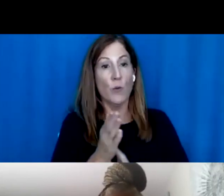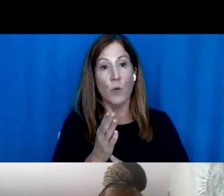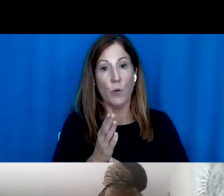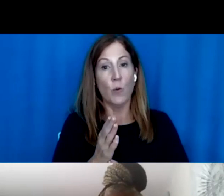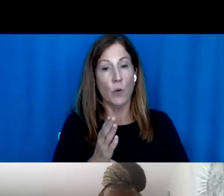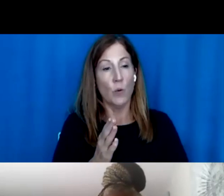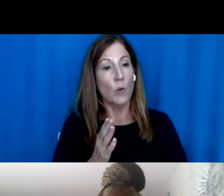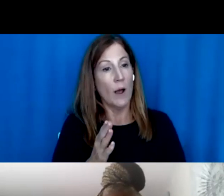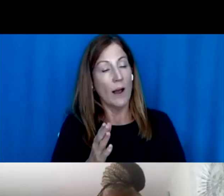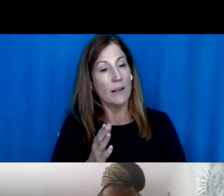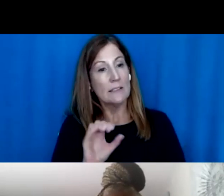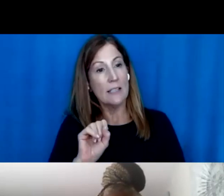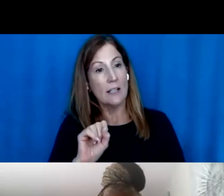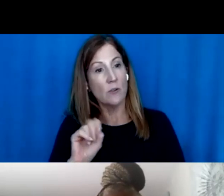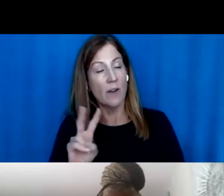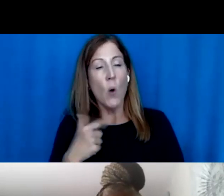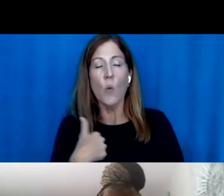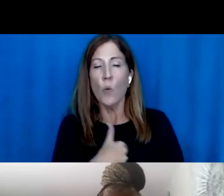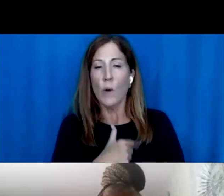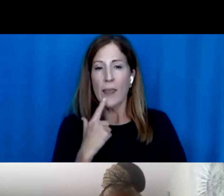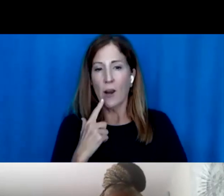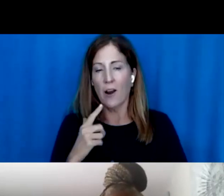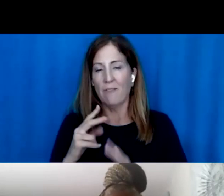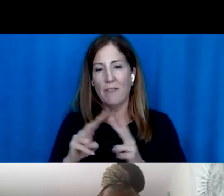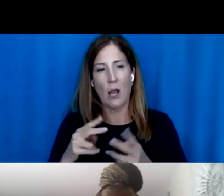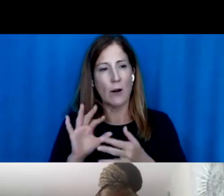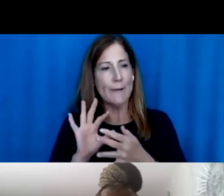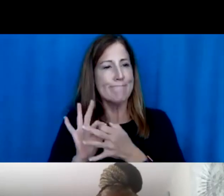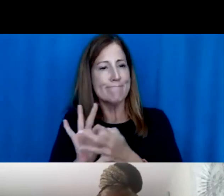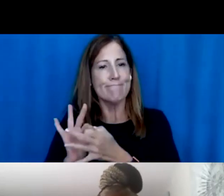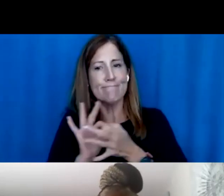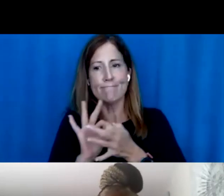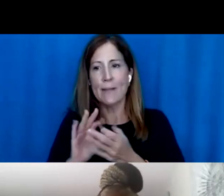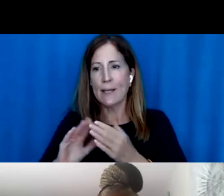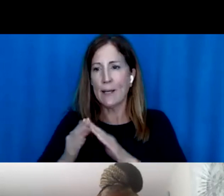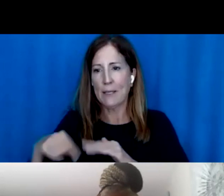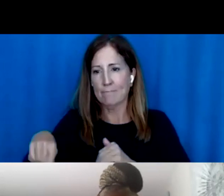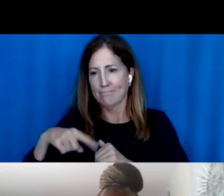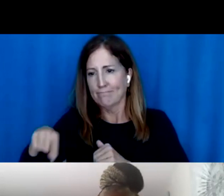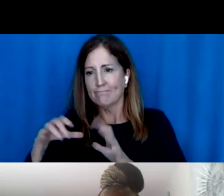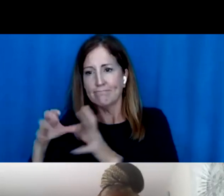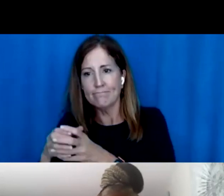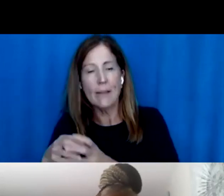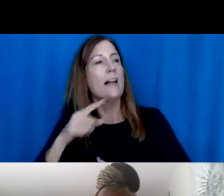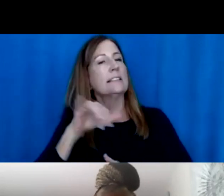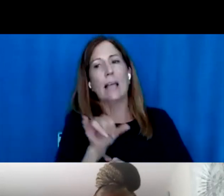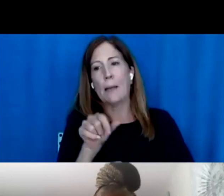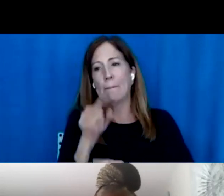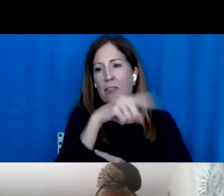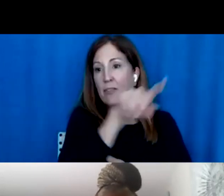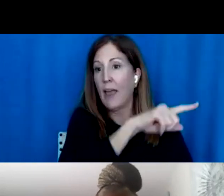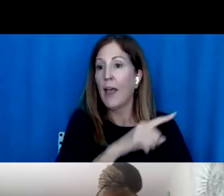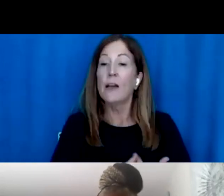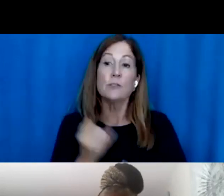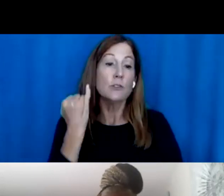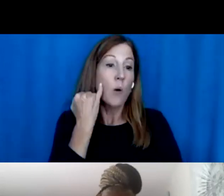We're also a tightly knit field, and so are they. So when there's technology summits and